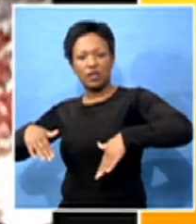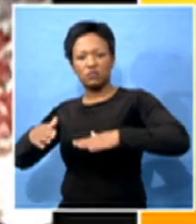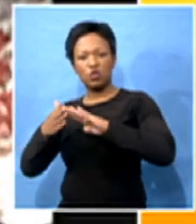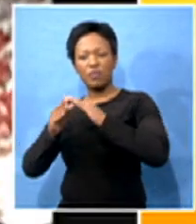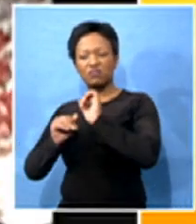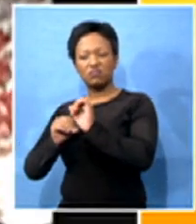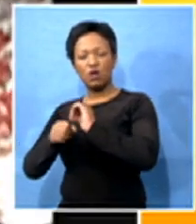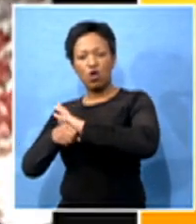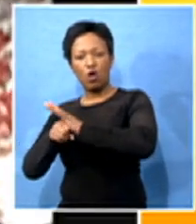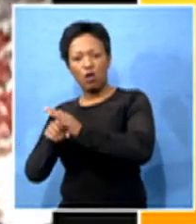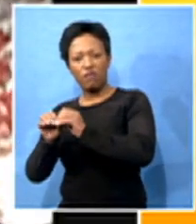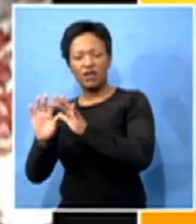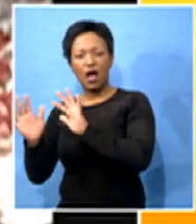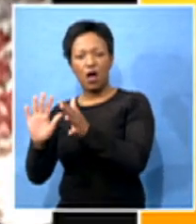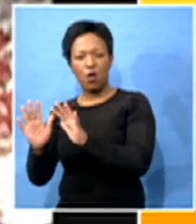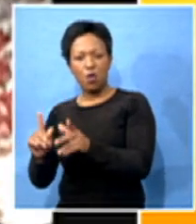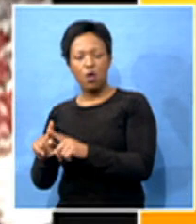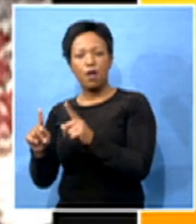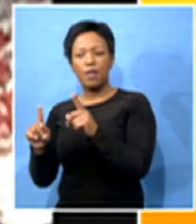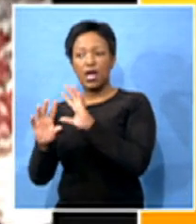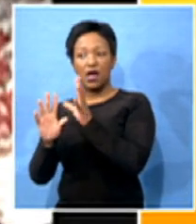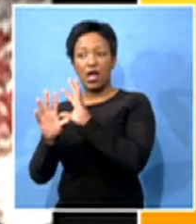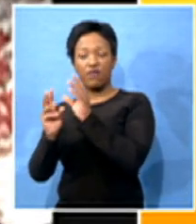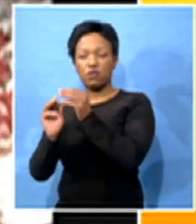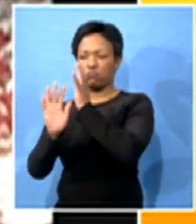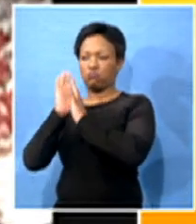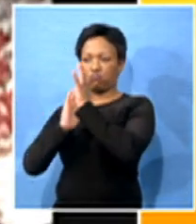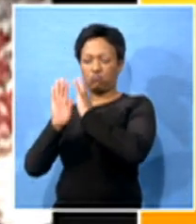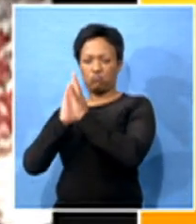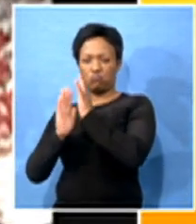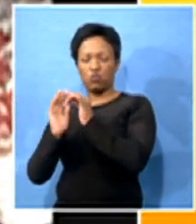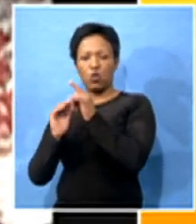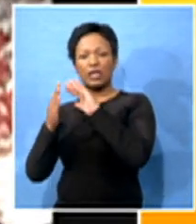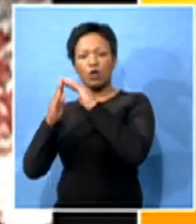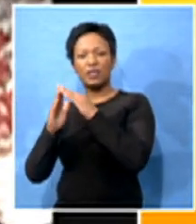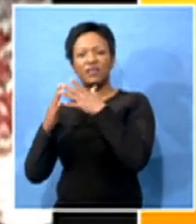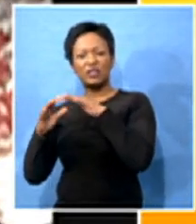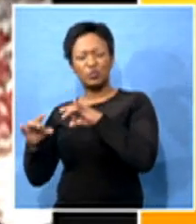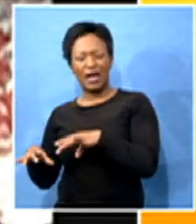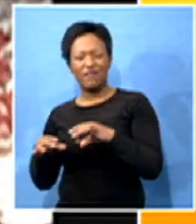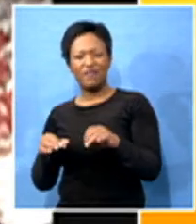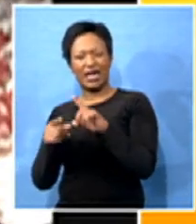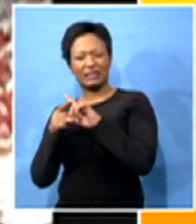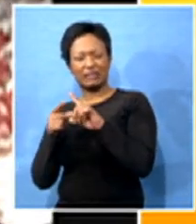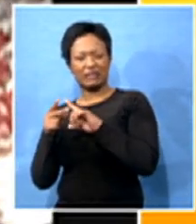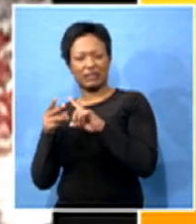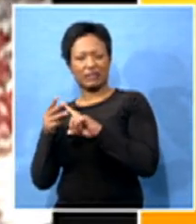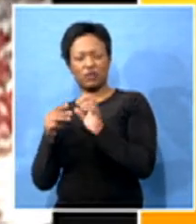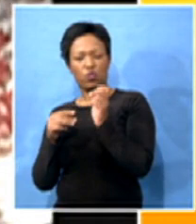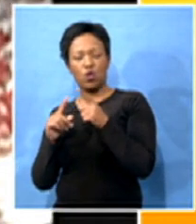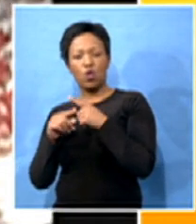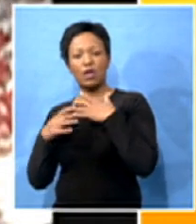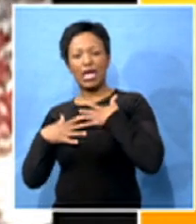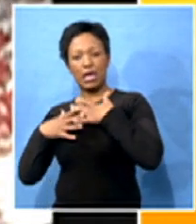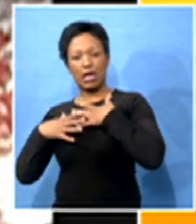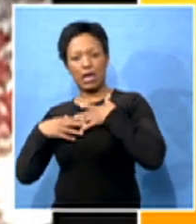the incredible thing is that everything that you've described to us about what the community has been suffering for years, and particularly respiratory